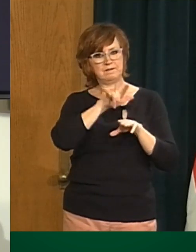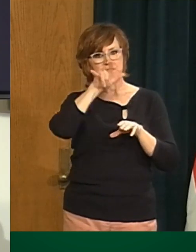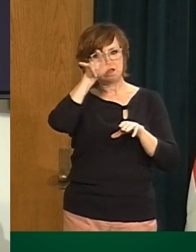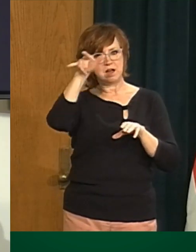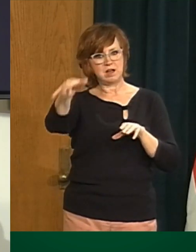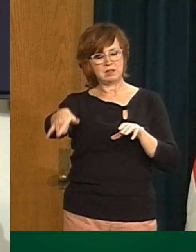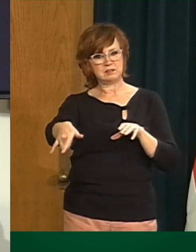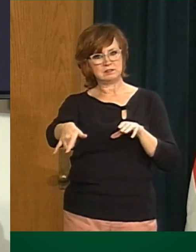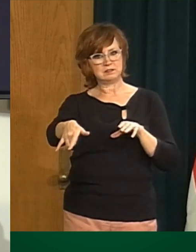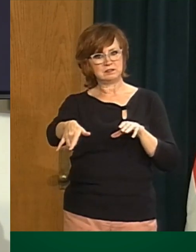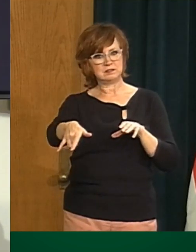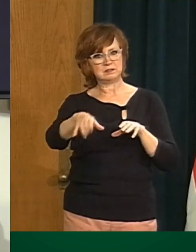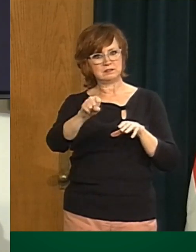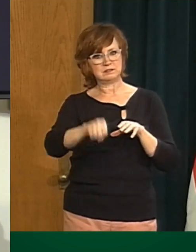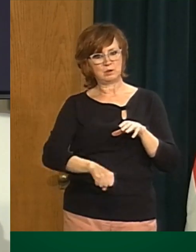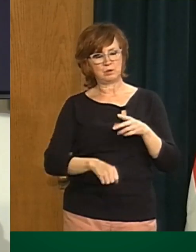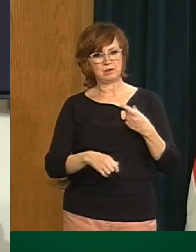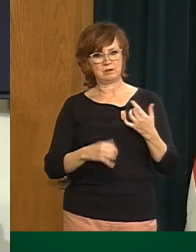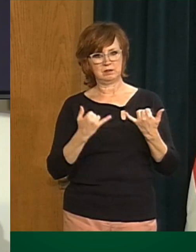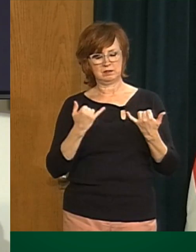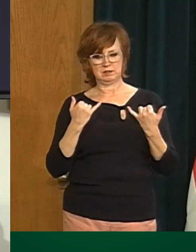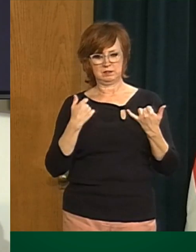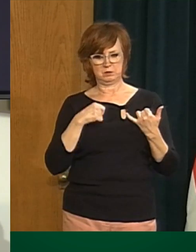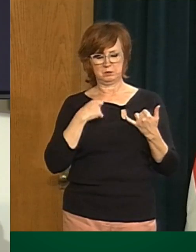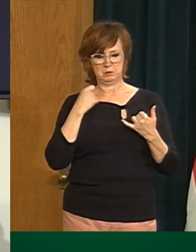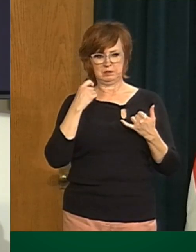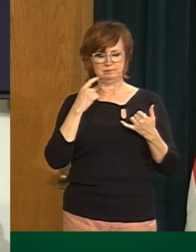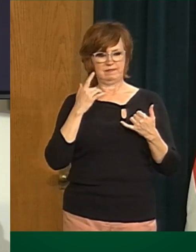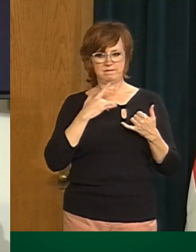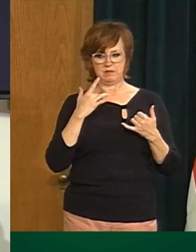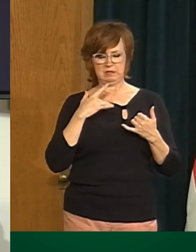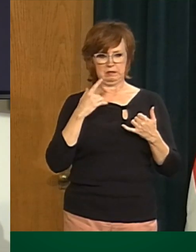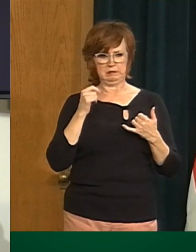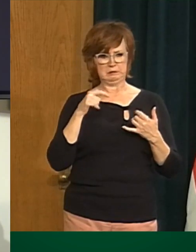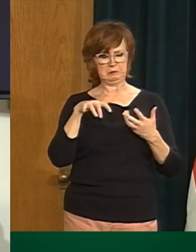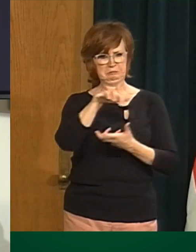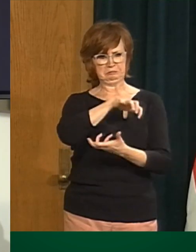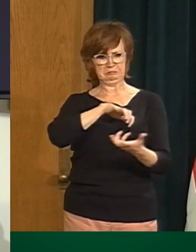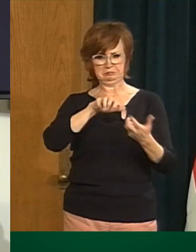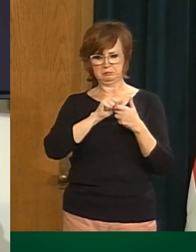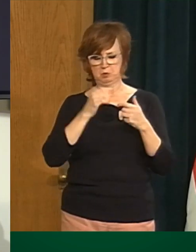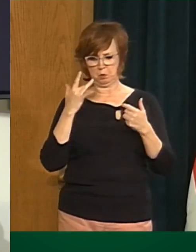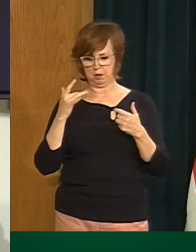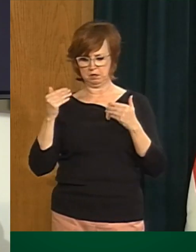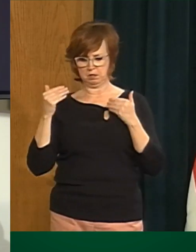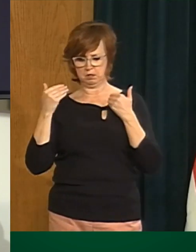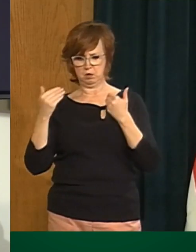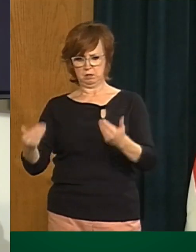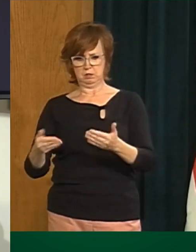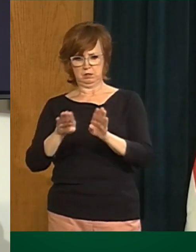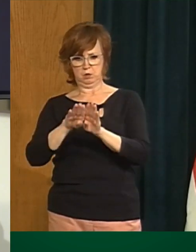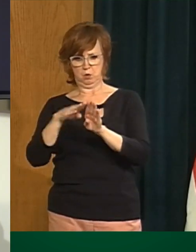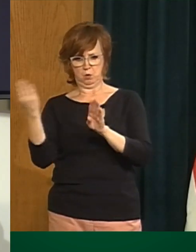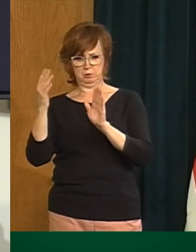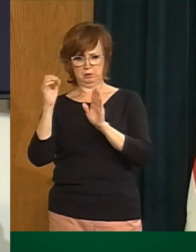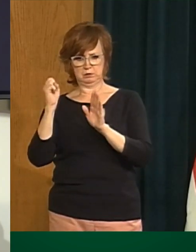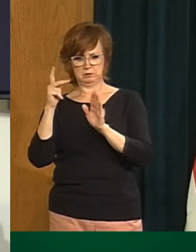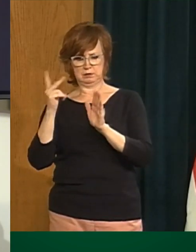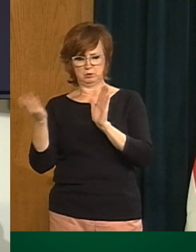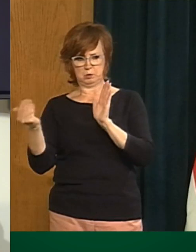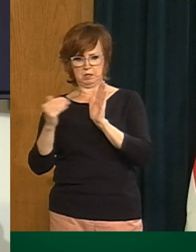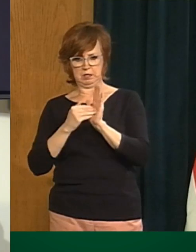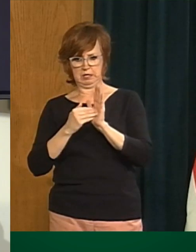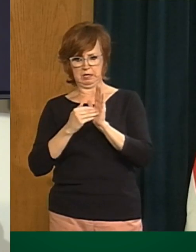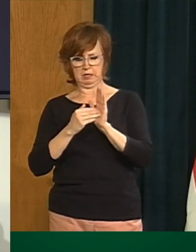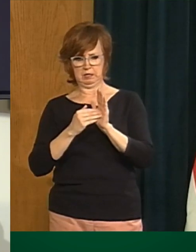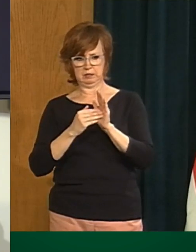the province starting today, how it's possible to, when you have an outbreak, to contain it to any